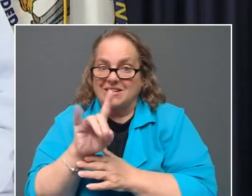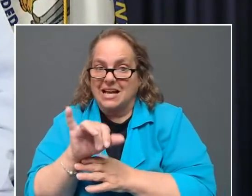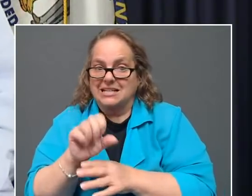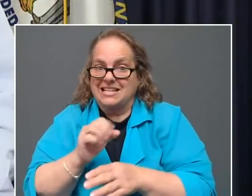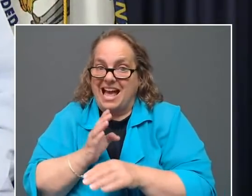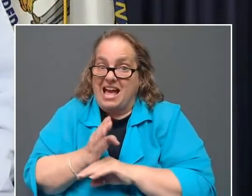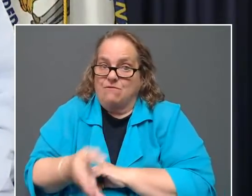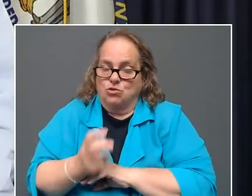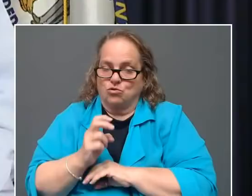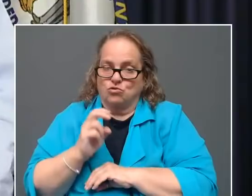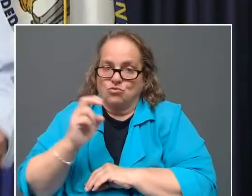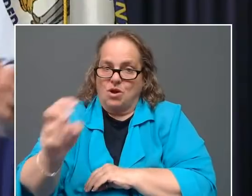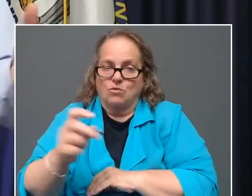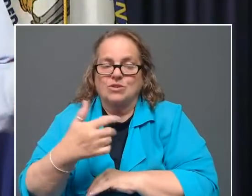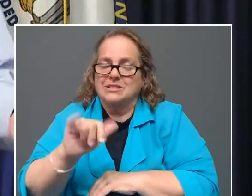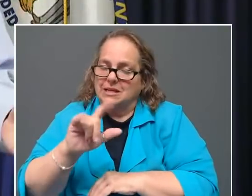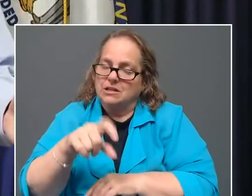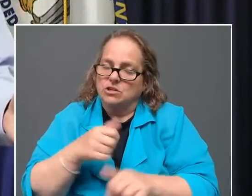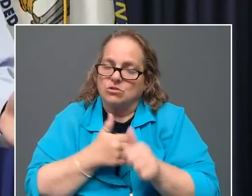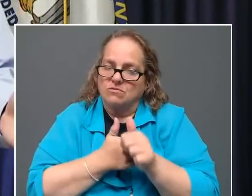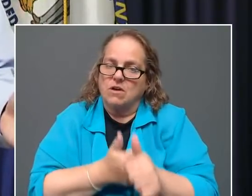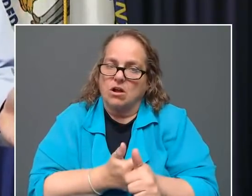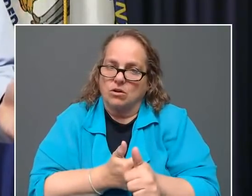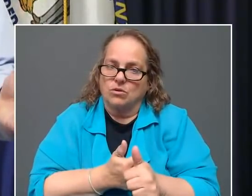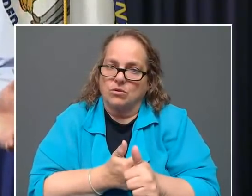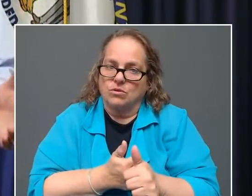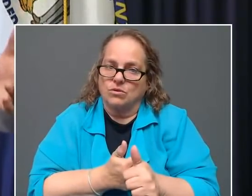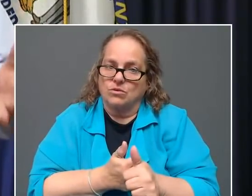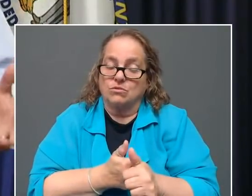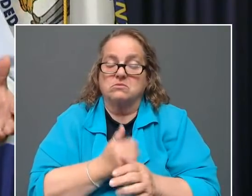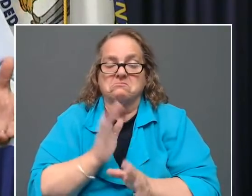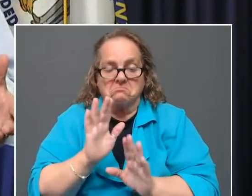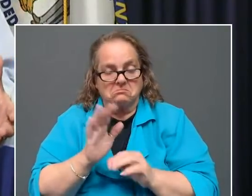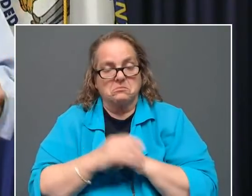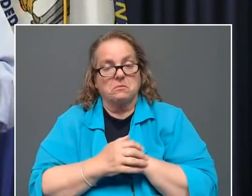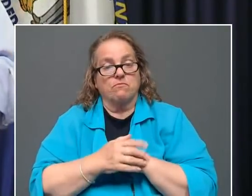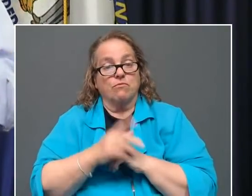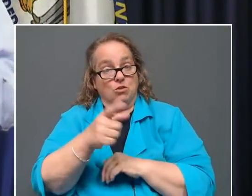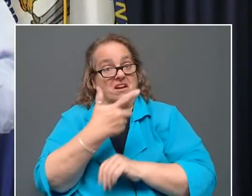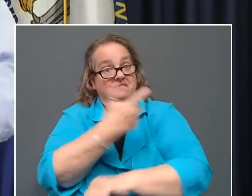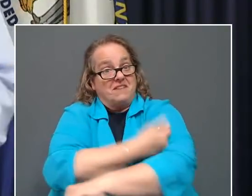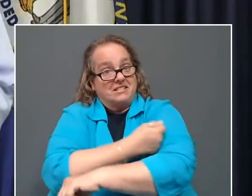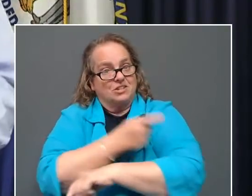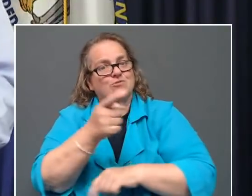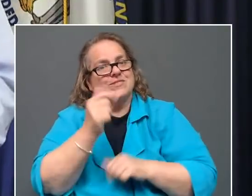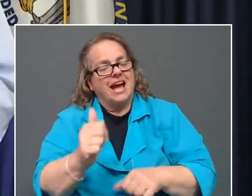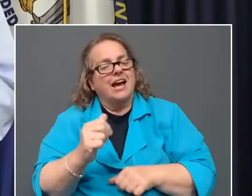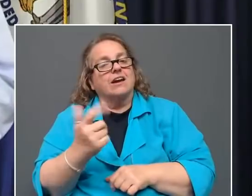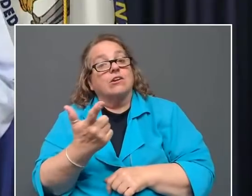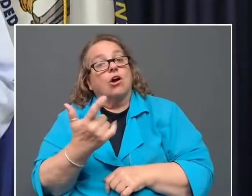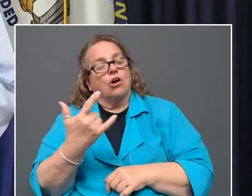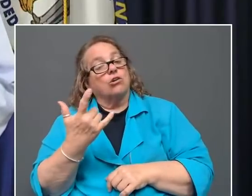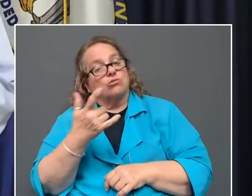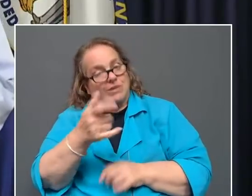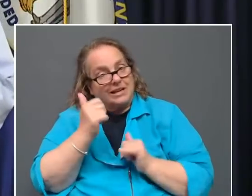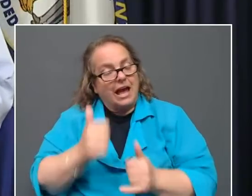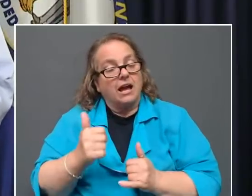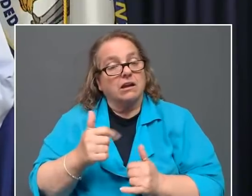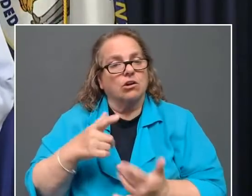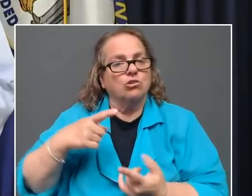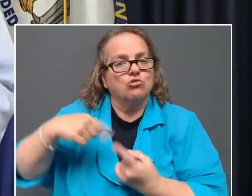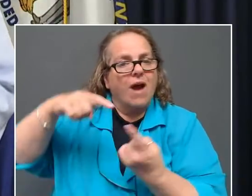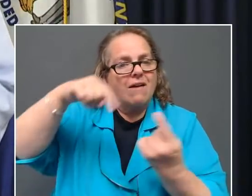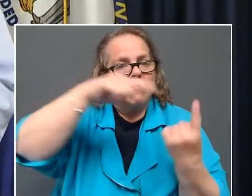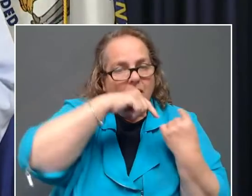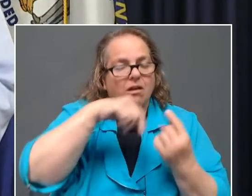need to follow all that. Okay, so if you're vaccinated, domestic travel, that's something you can do, and we think you can do